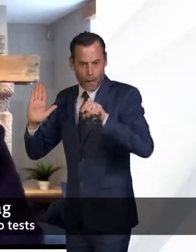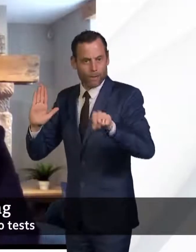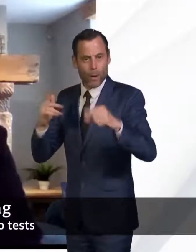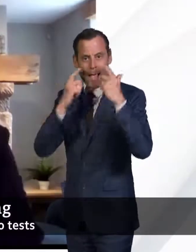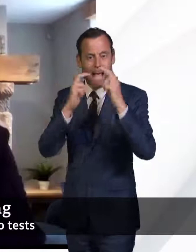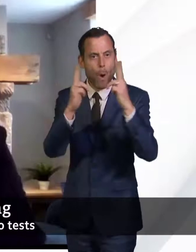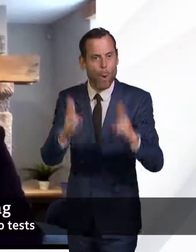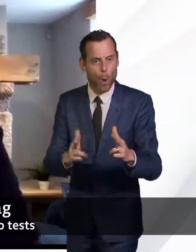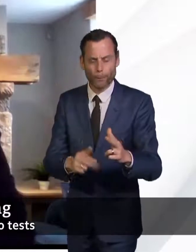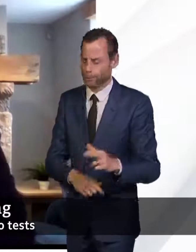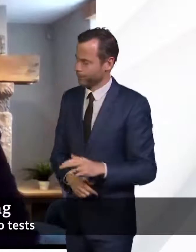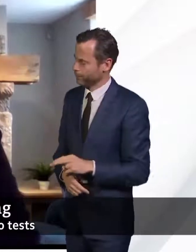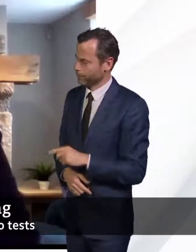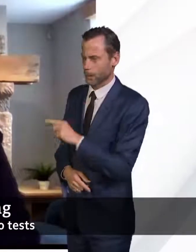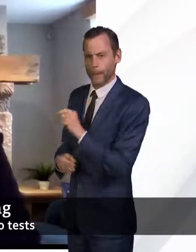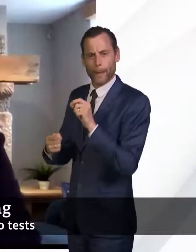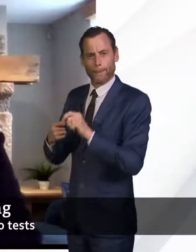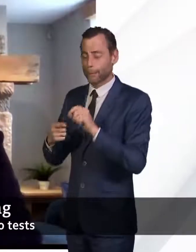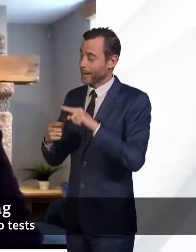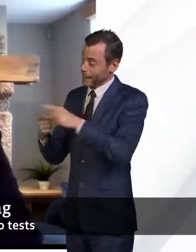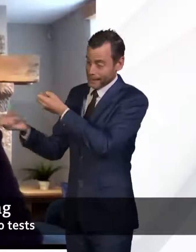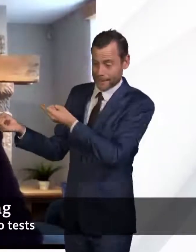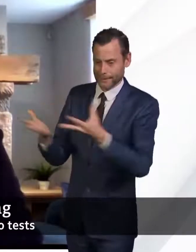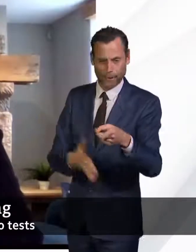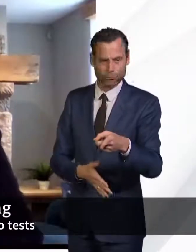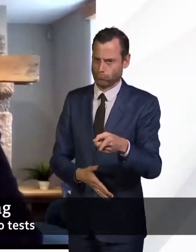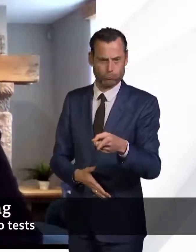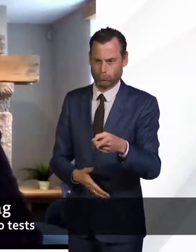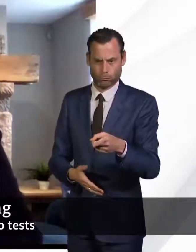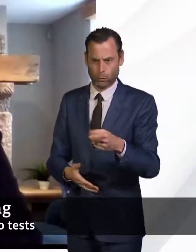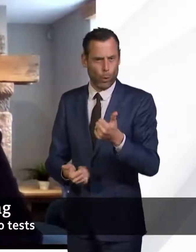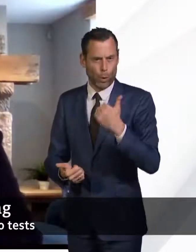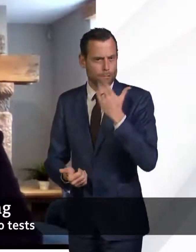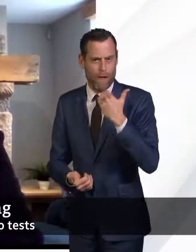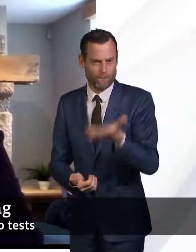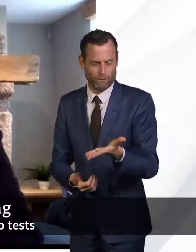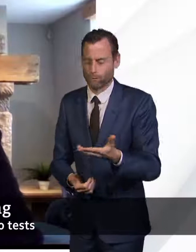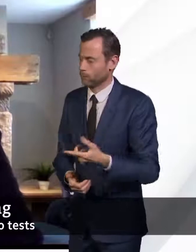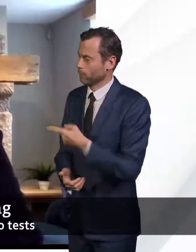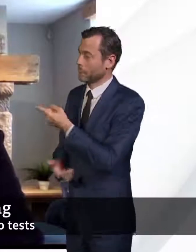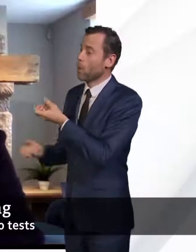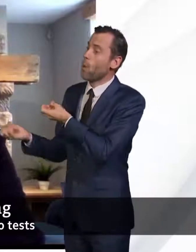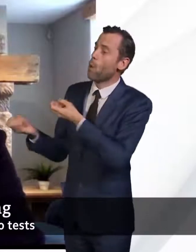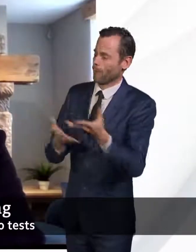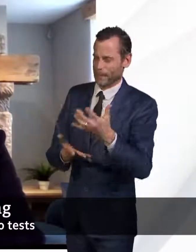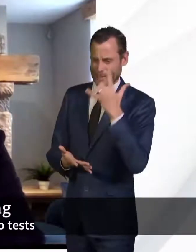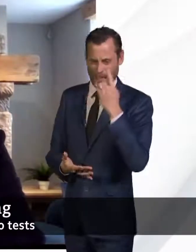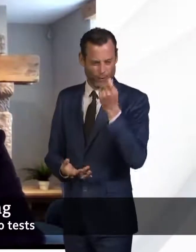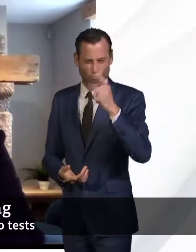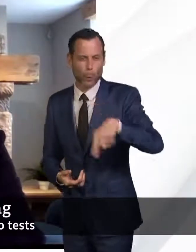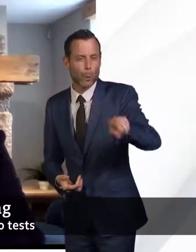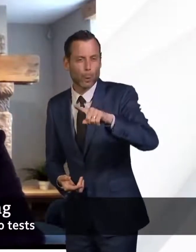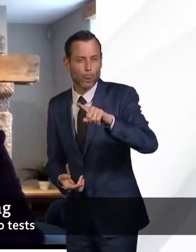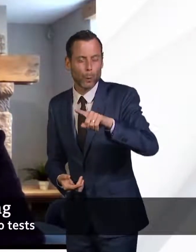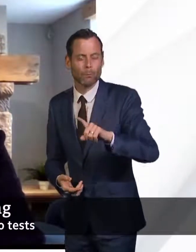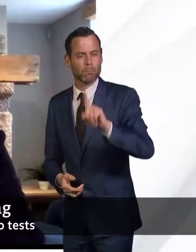yet PPE was inadequate. Tests, for the most part, were few and far between. But yet the deaths